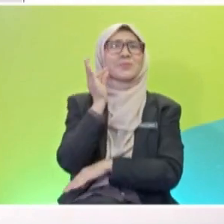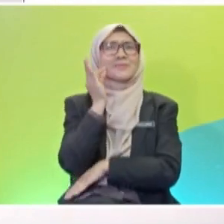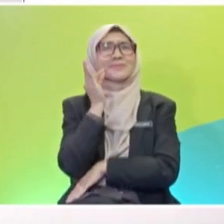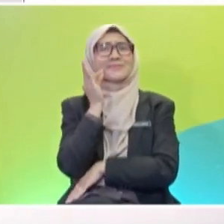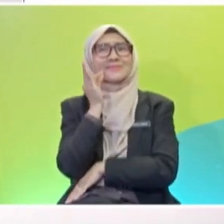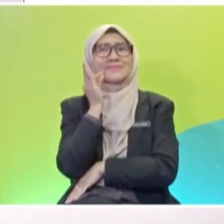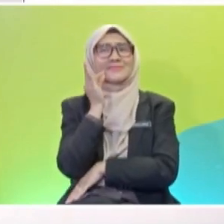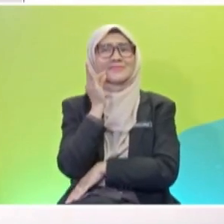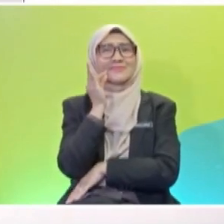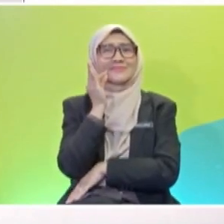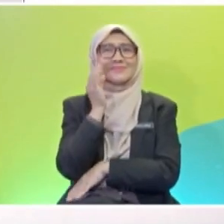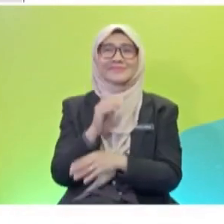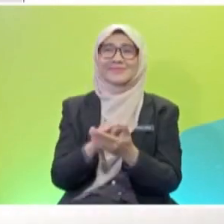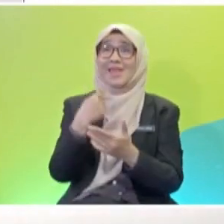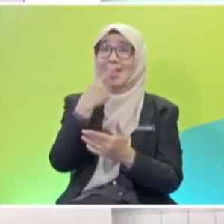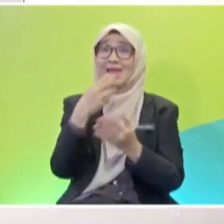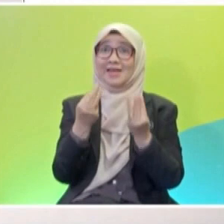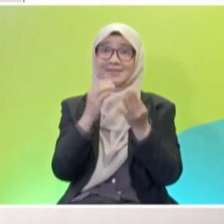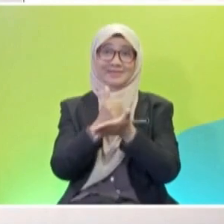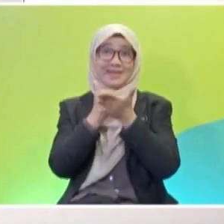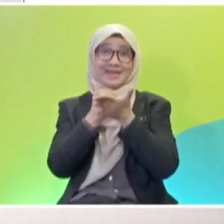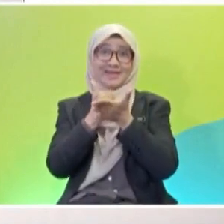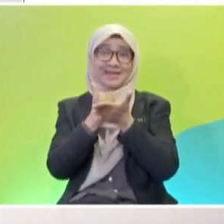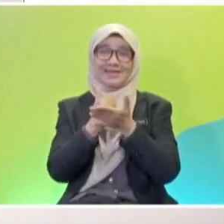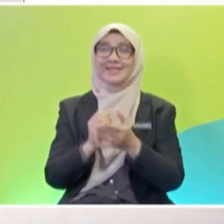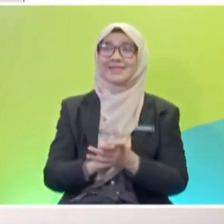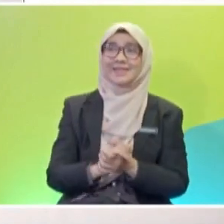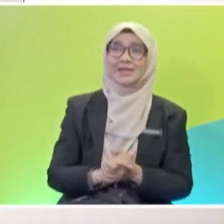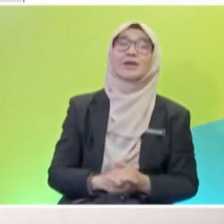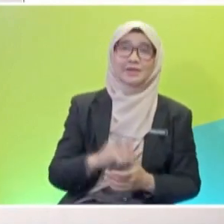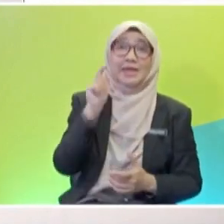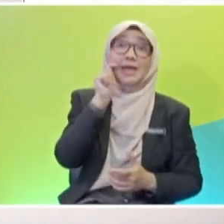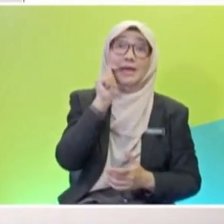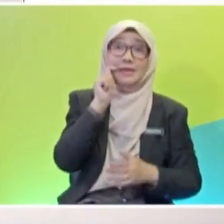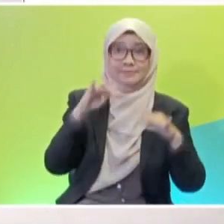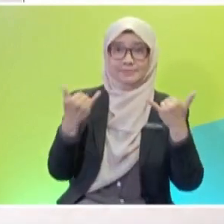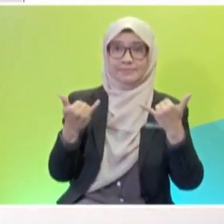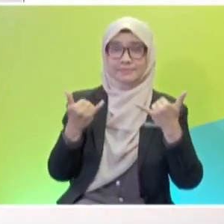Anything from you? Anyone wants to help, Doshrina? Come on, girls. Okay, Divya, yes.